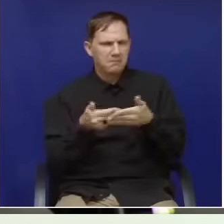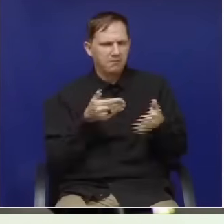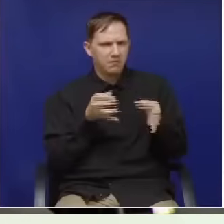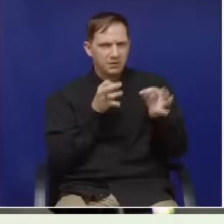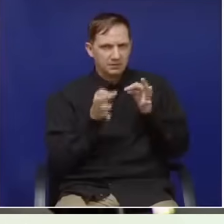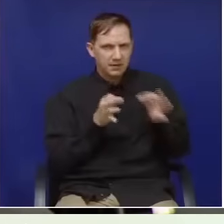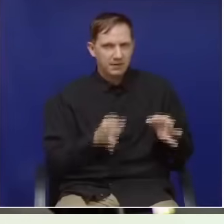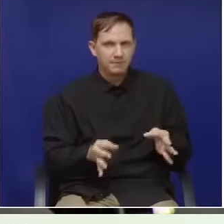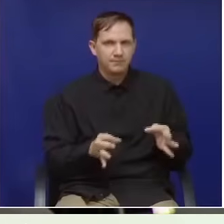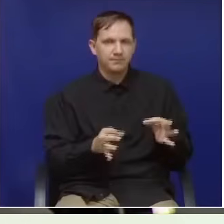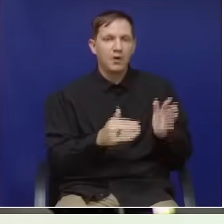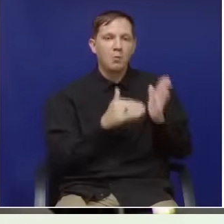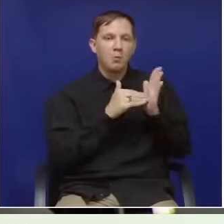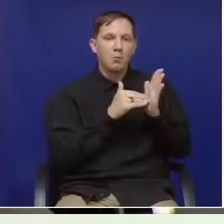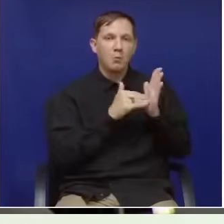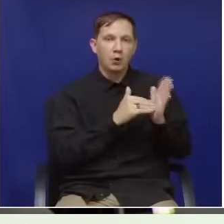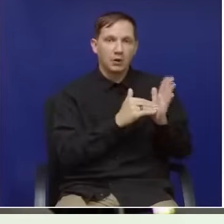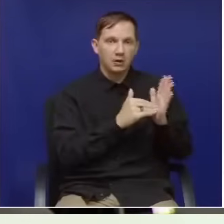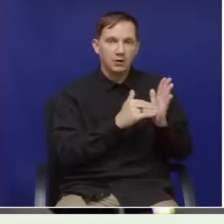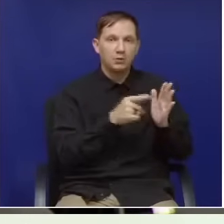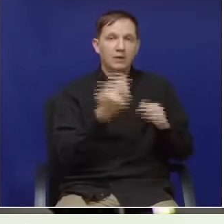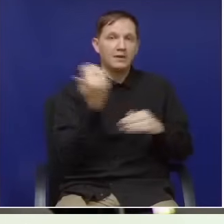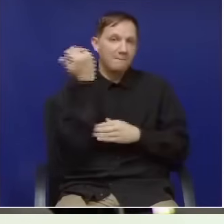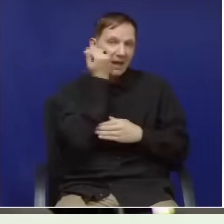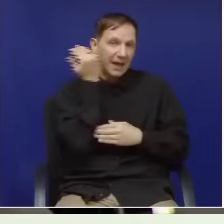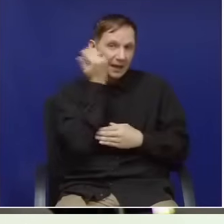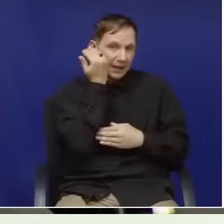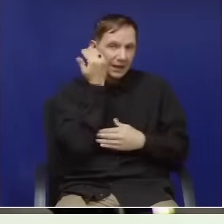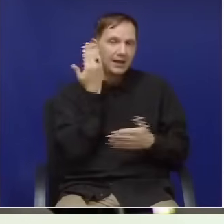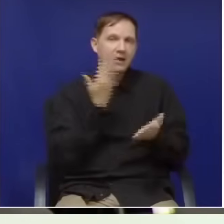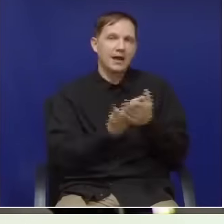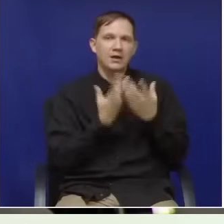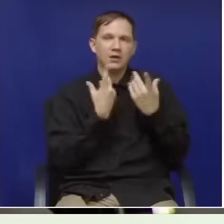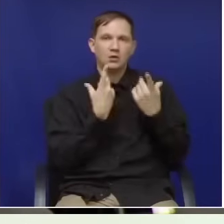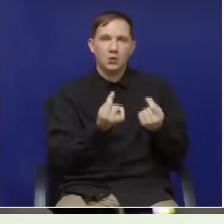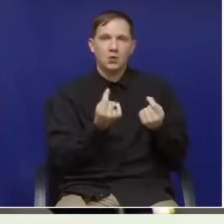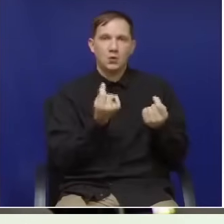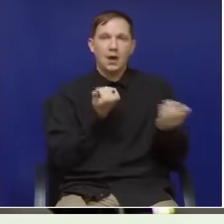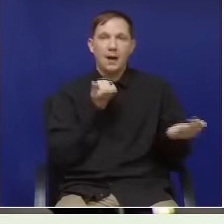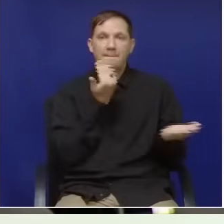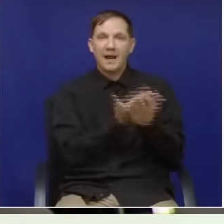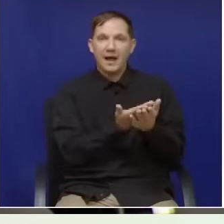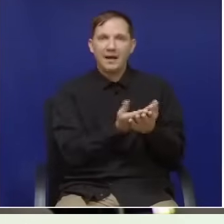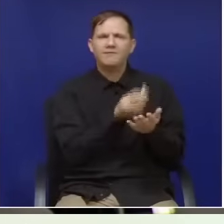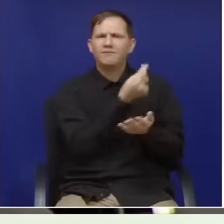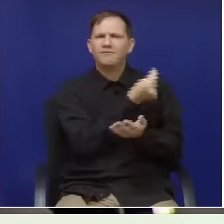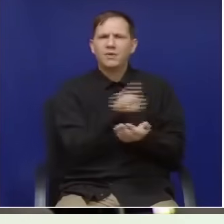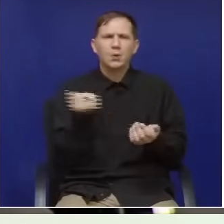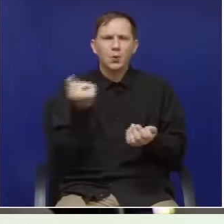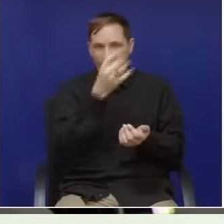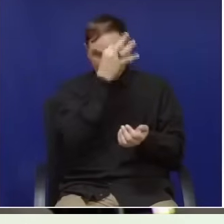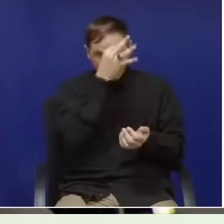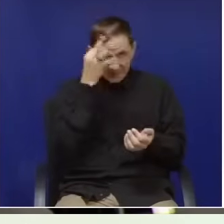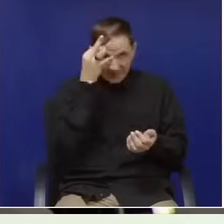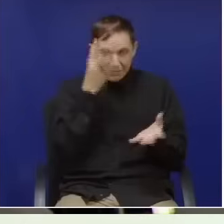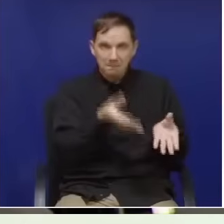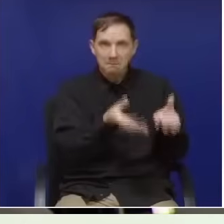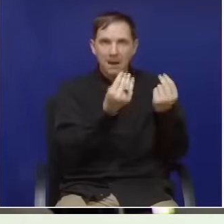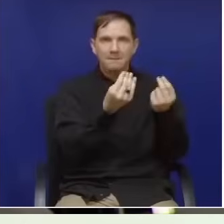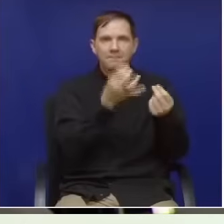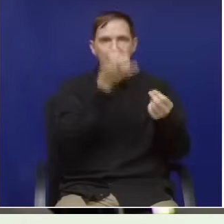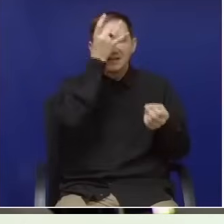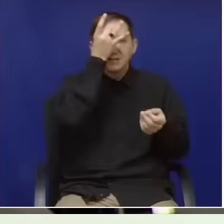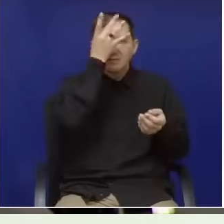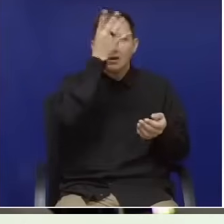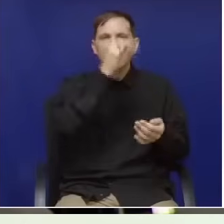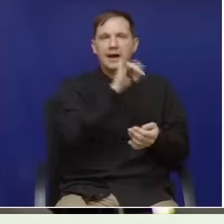take the model we've built with the banks, where we're able to have a South African applying within a few minutes for a new smart ID, and whether